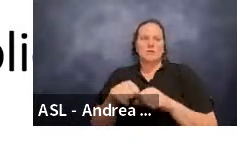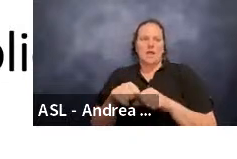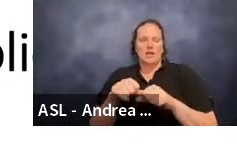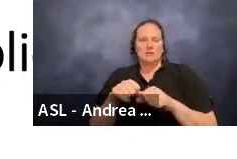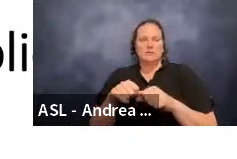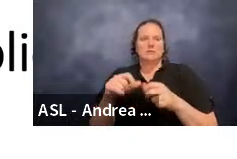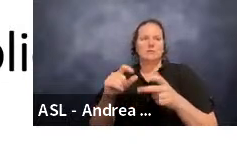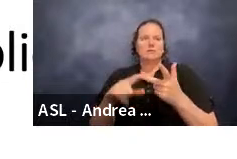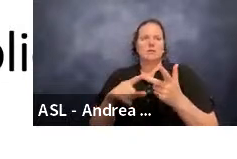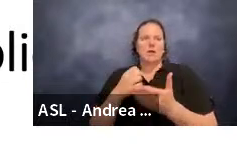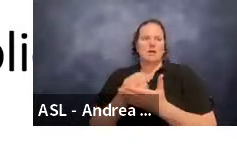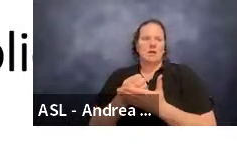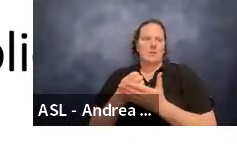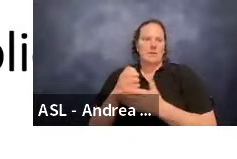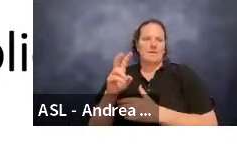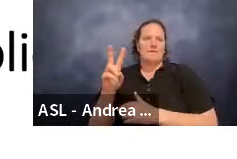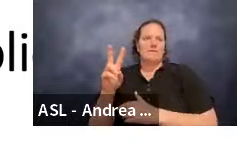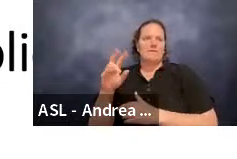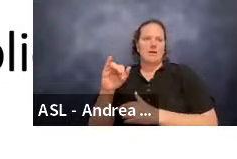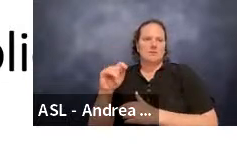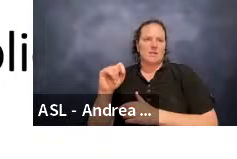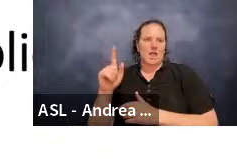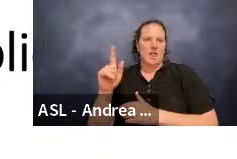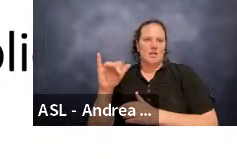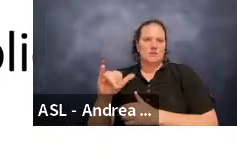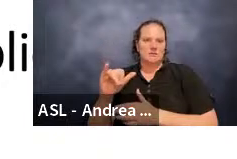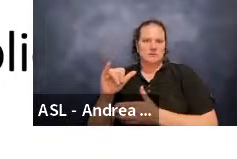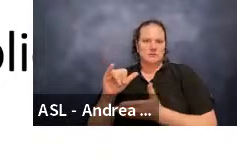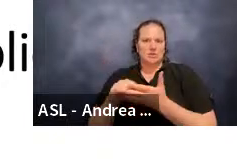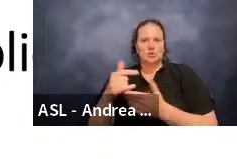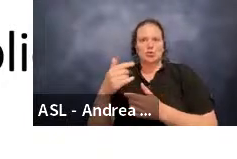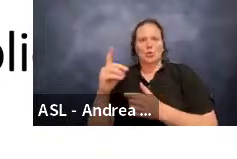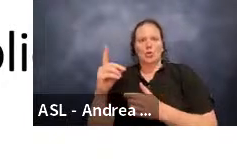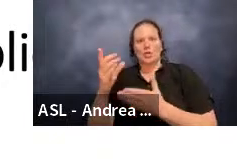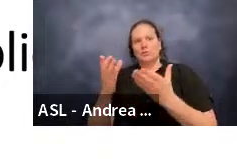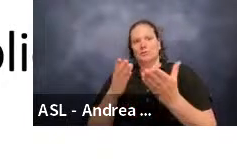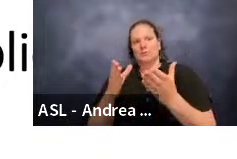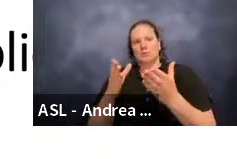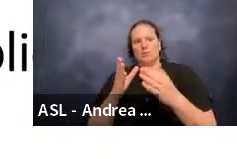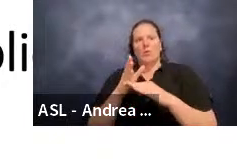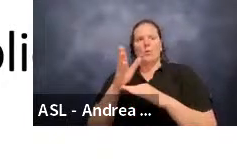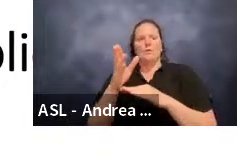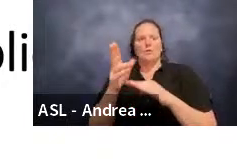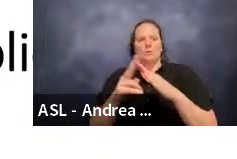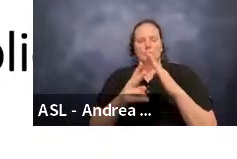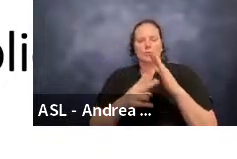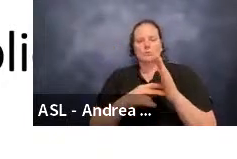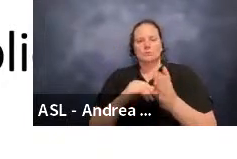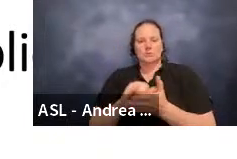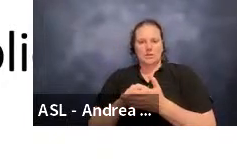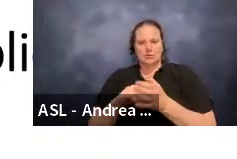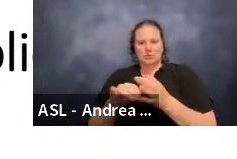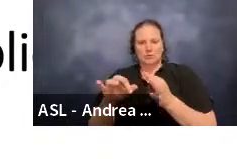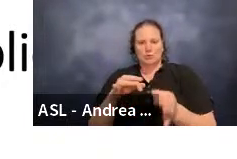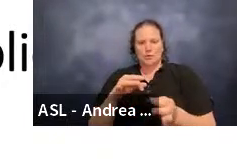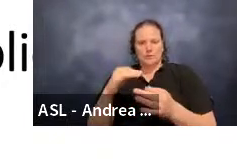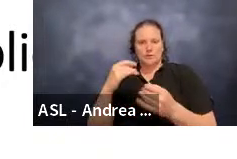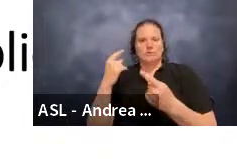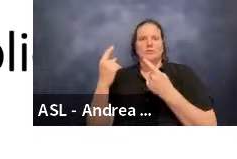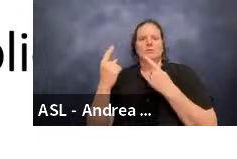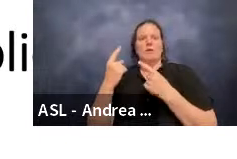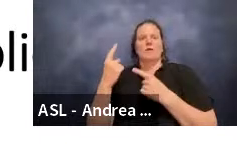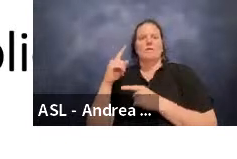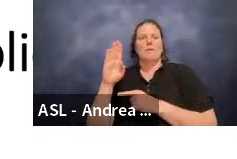and services across the bridge. And these are the descriptions included in our description of these considerations for the